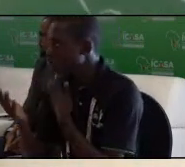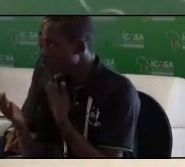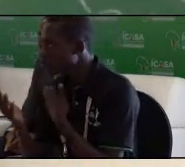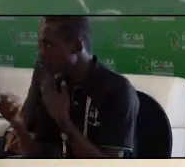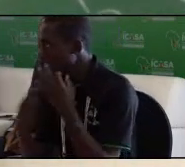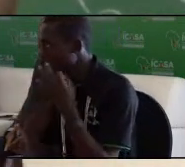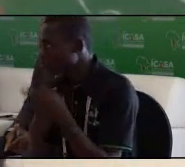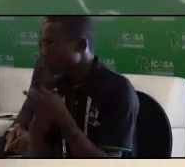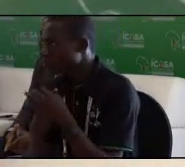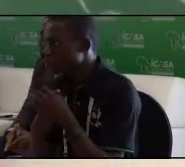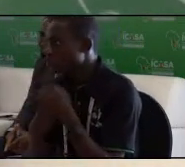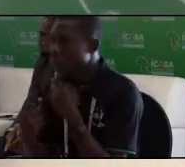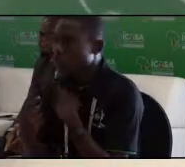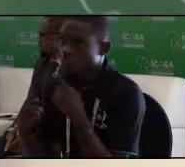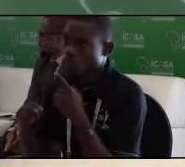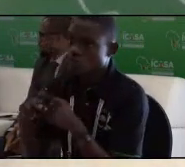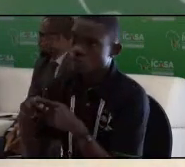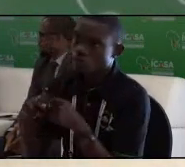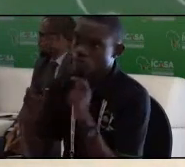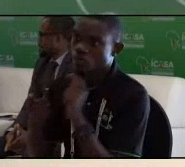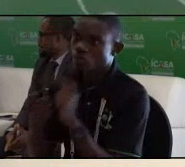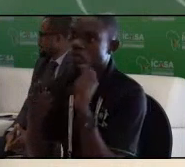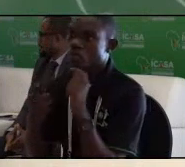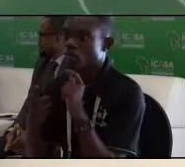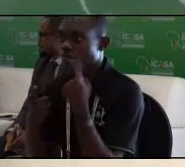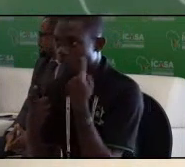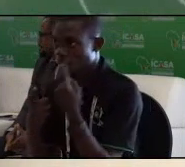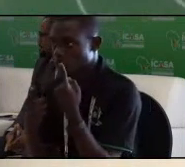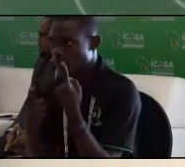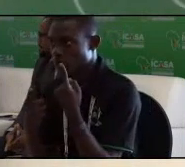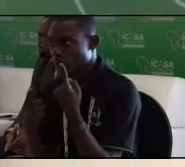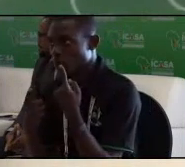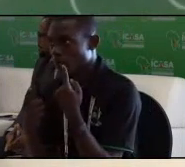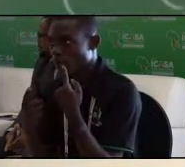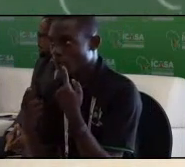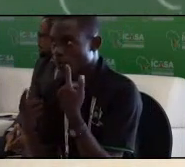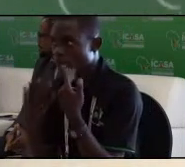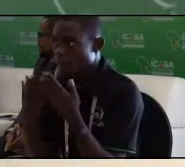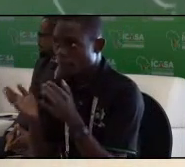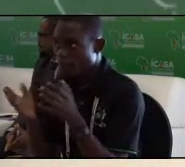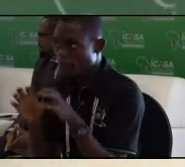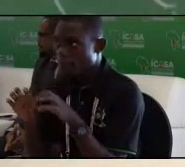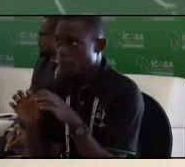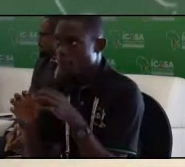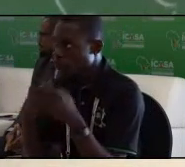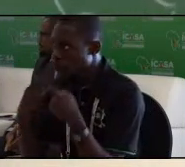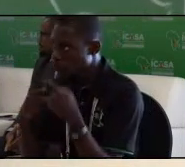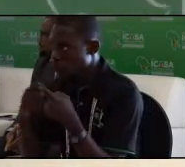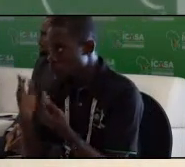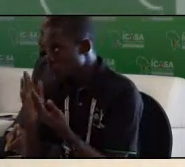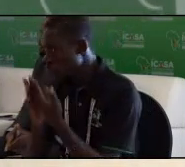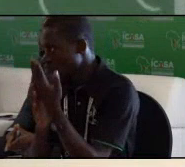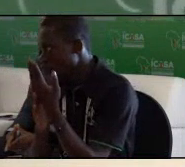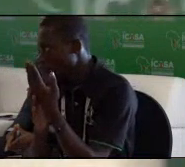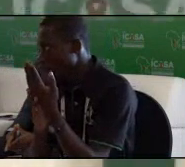want condoms, you're showing them there's also an HIV self-test, and the other way around. This was a work in progress and needed more